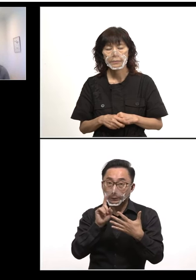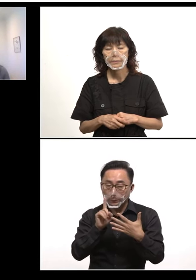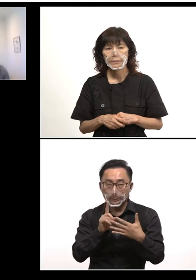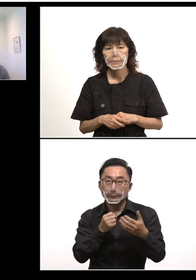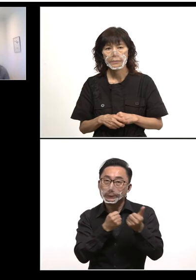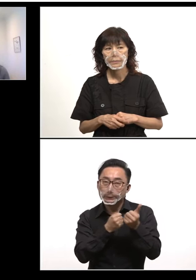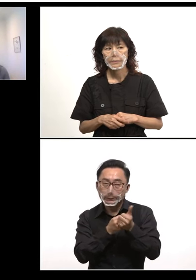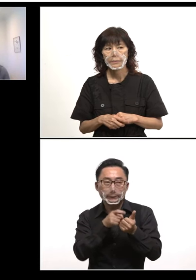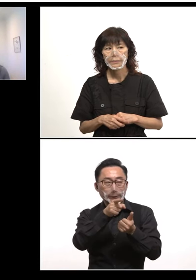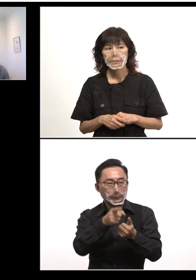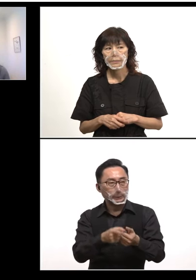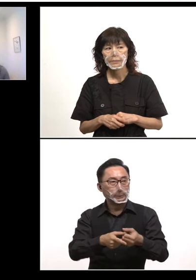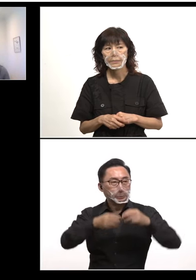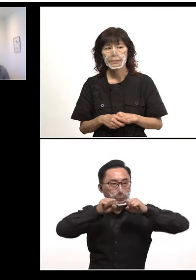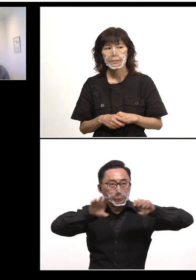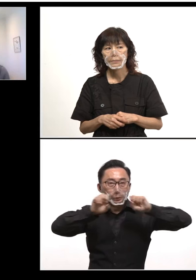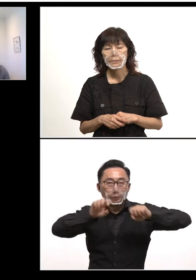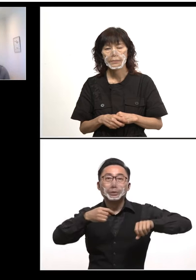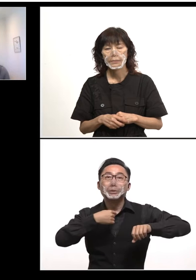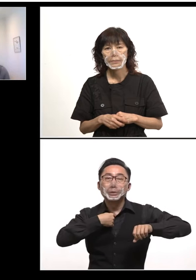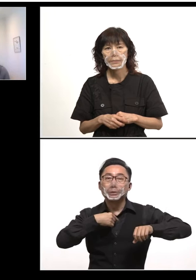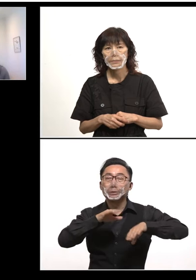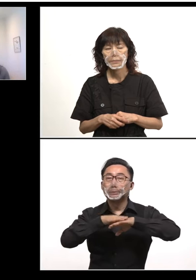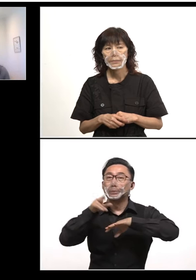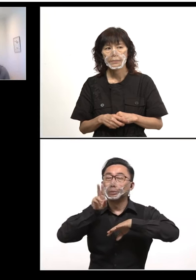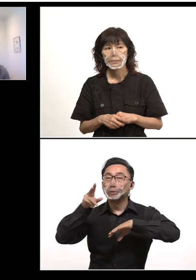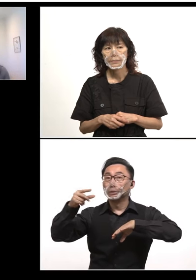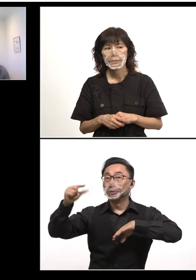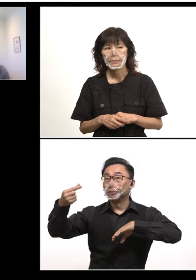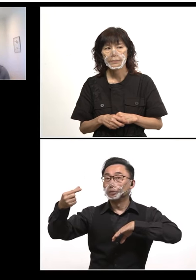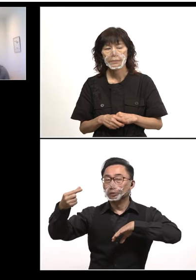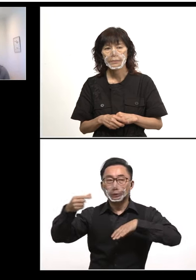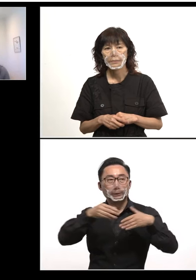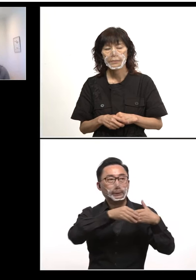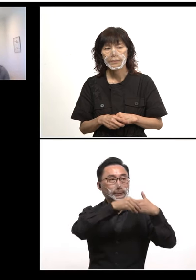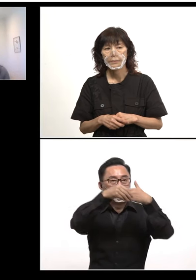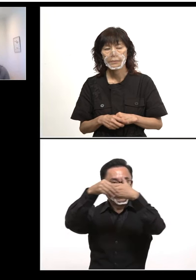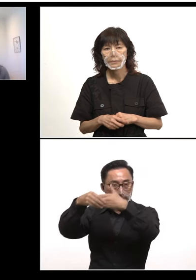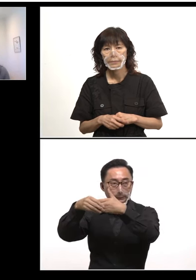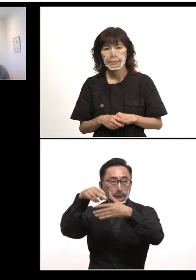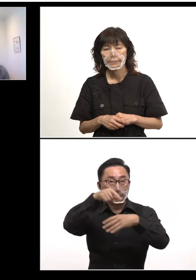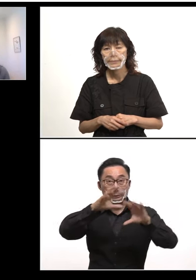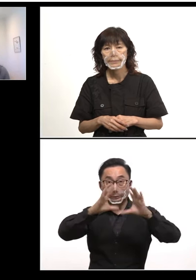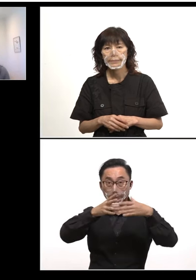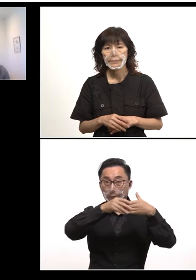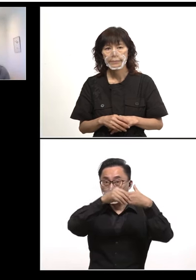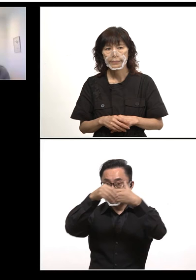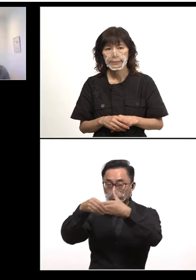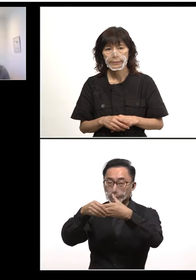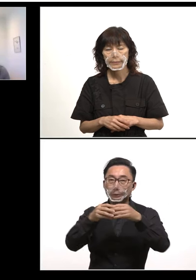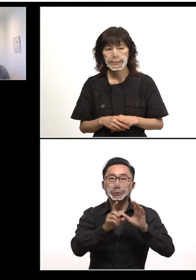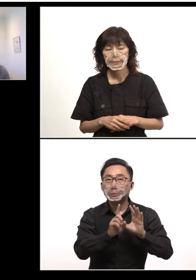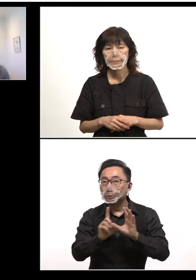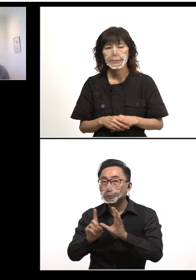So with George's case, he obviously had it, he was bringing his colleague along to actually to speak alongside him. In John's case, you